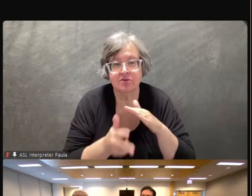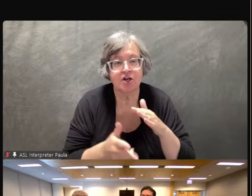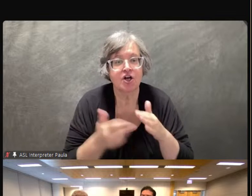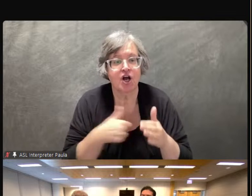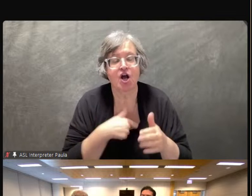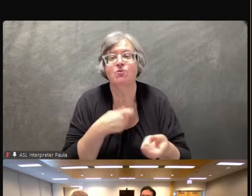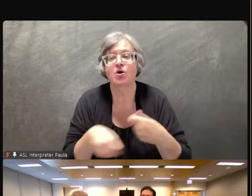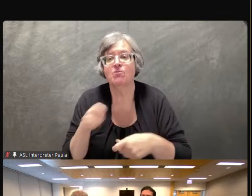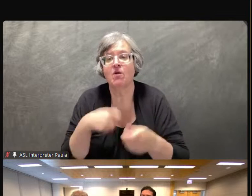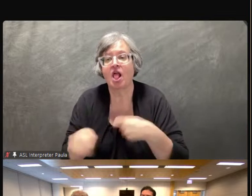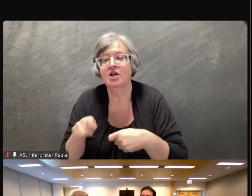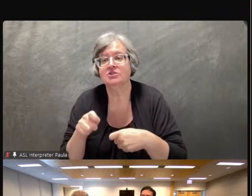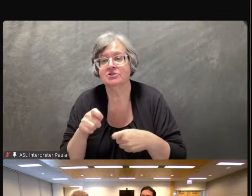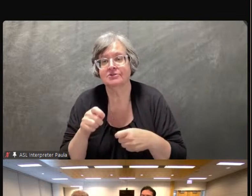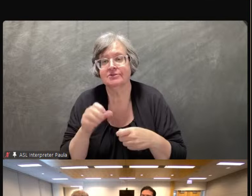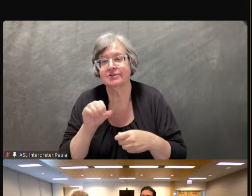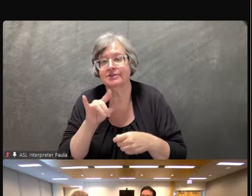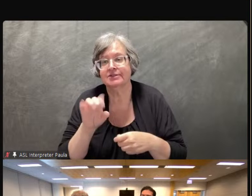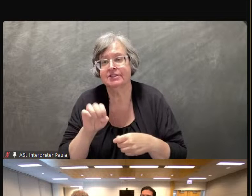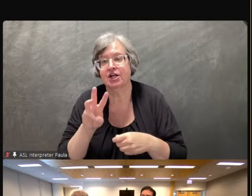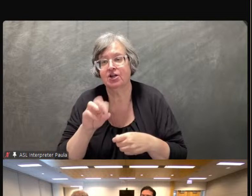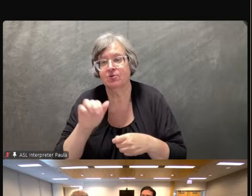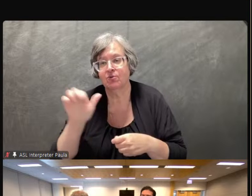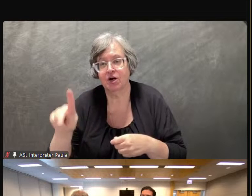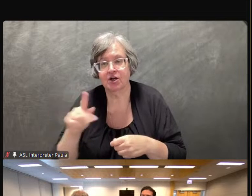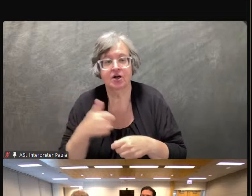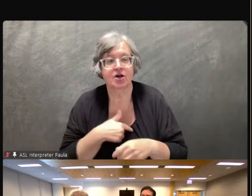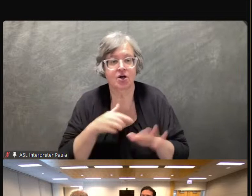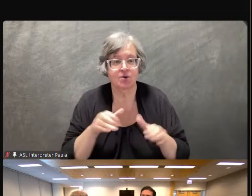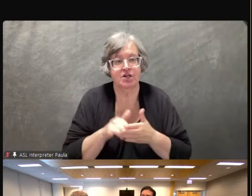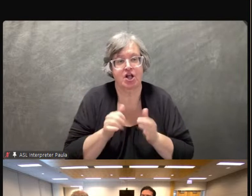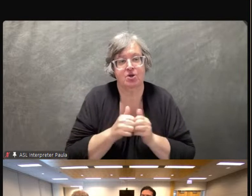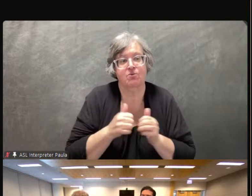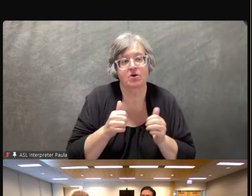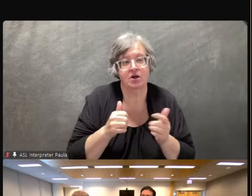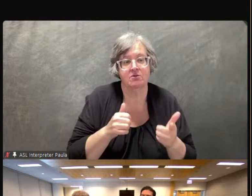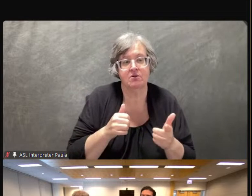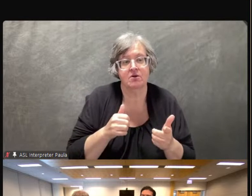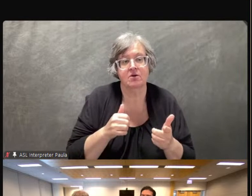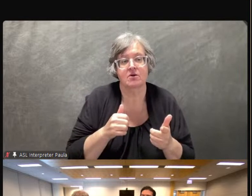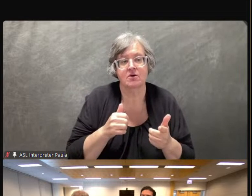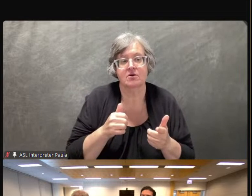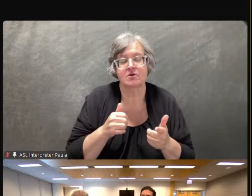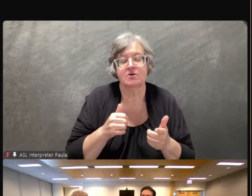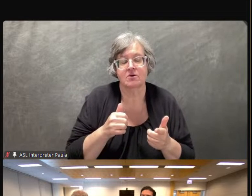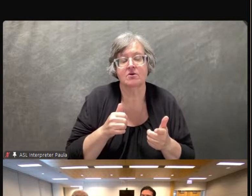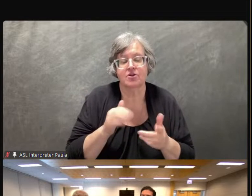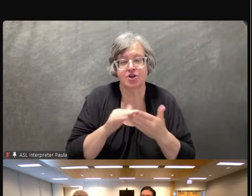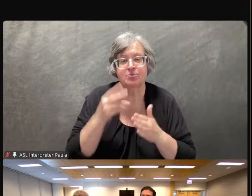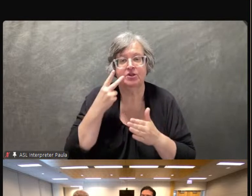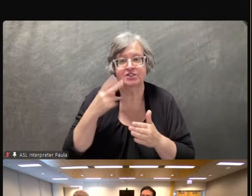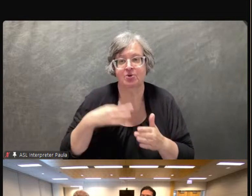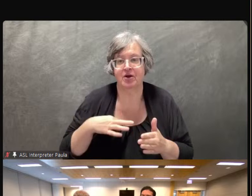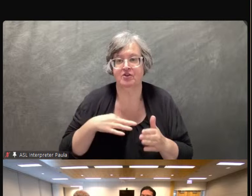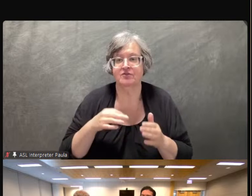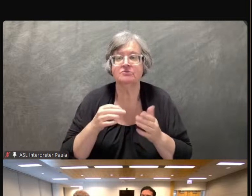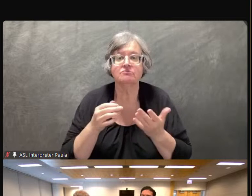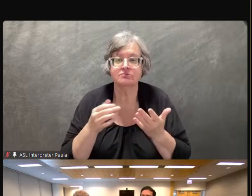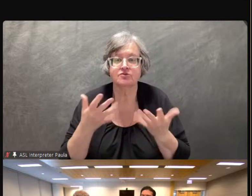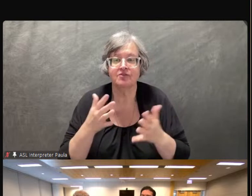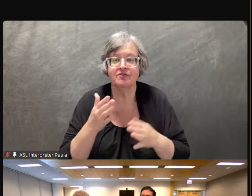in the areas that we're doing work. So here you can see they're moving ahead with a lot of that work. So the community is also seeing benefits of the project even before we're done with those new